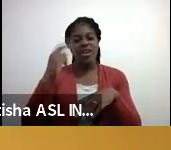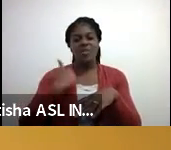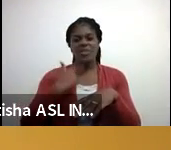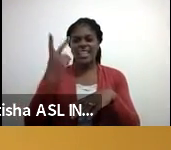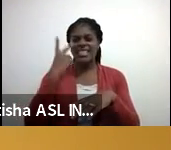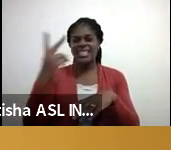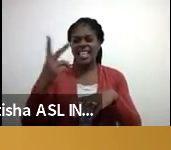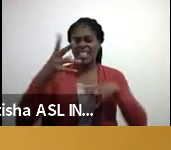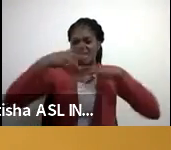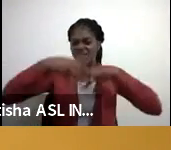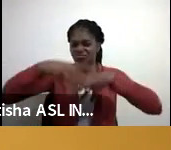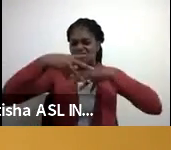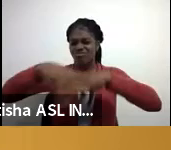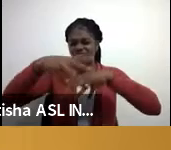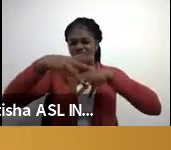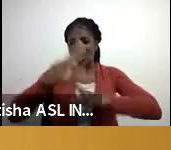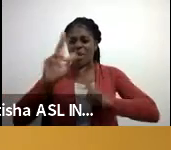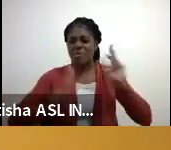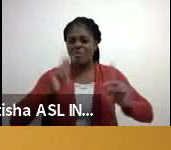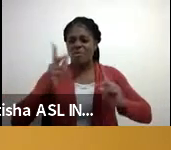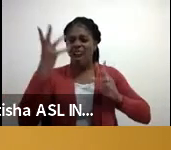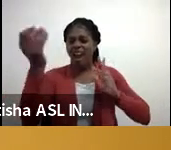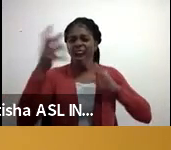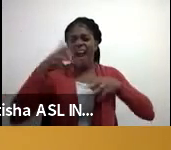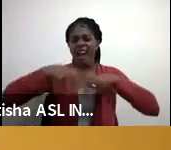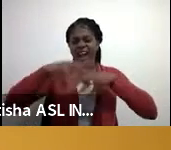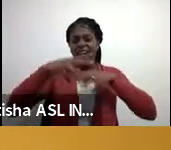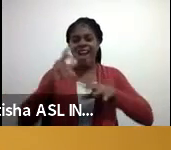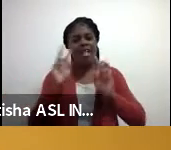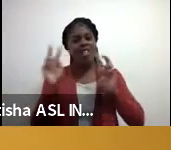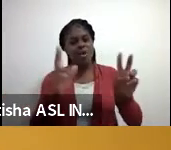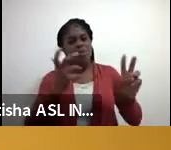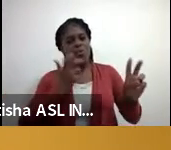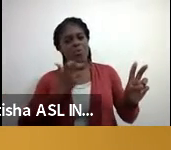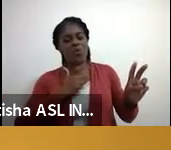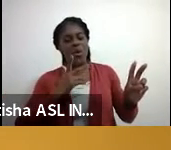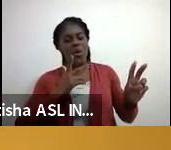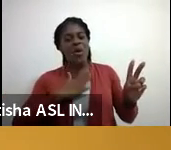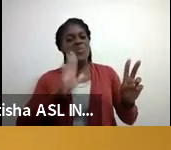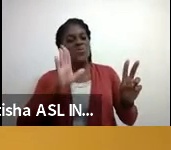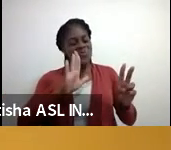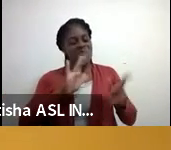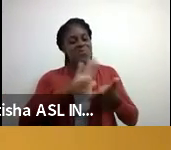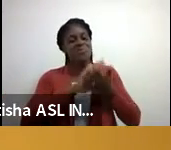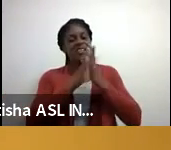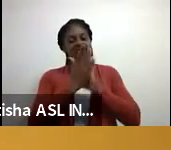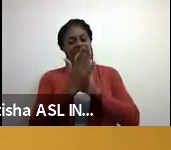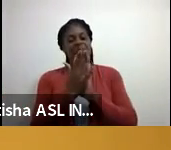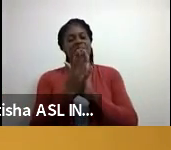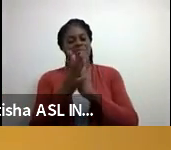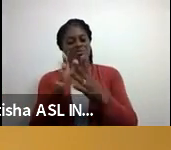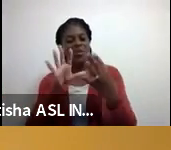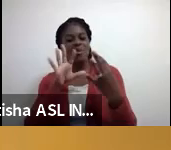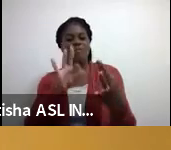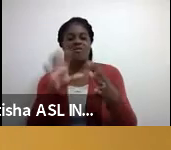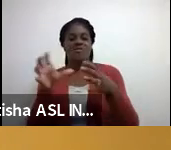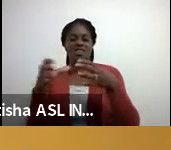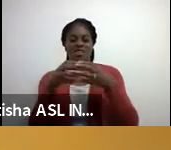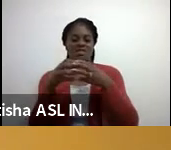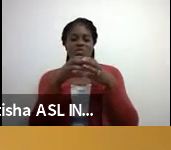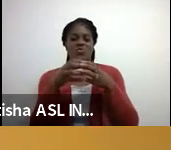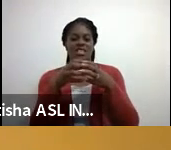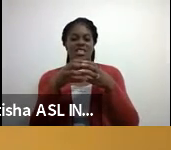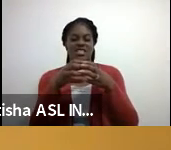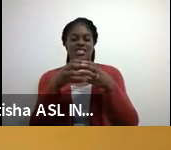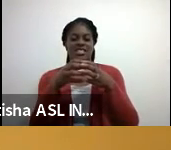out marching, that we are moving toward being that more perfect union, where we can